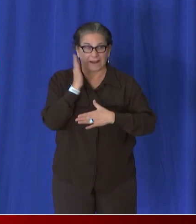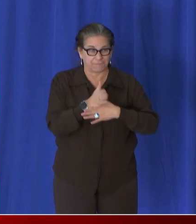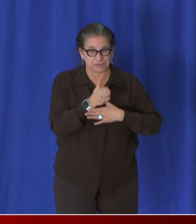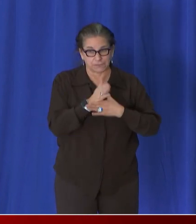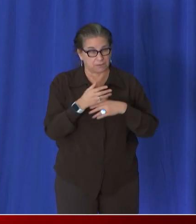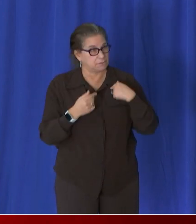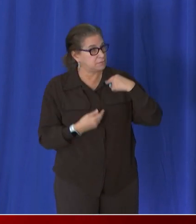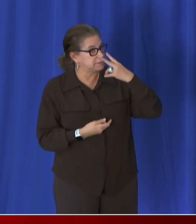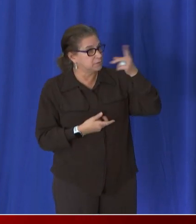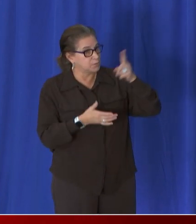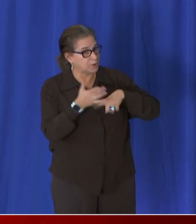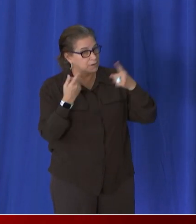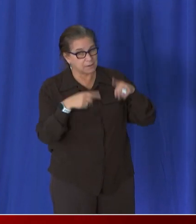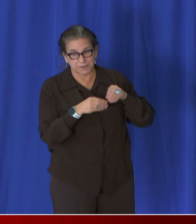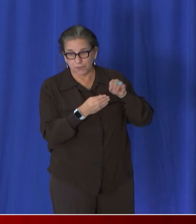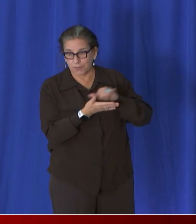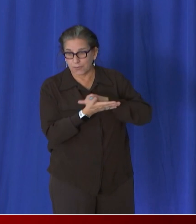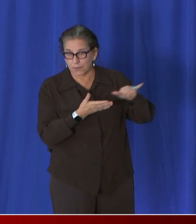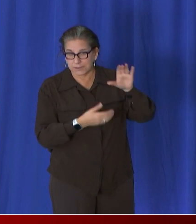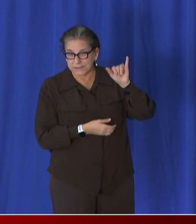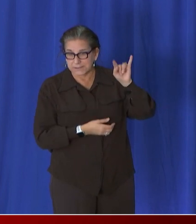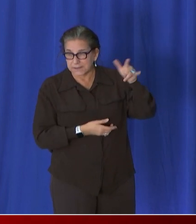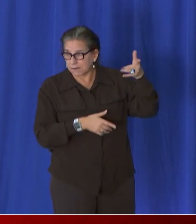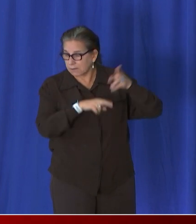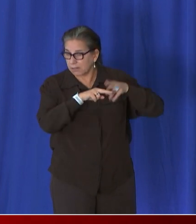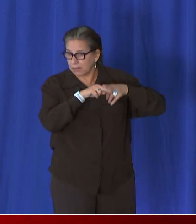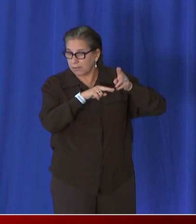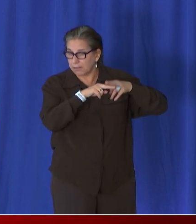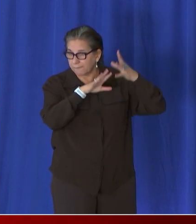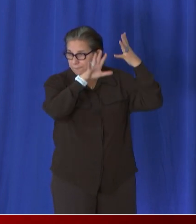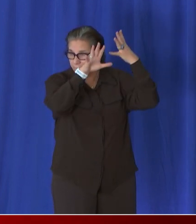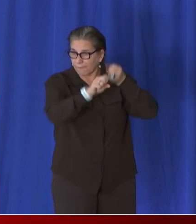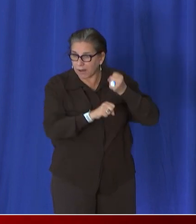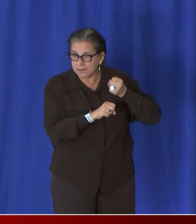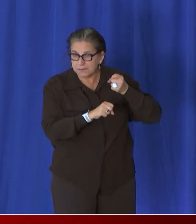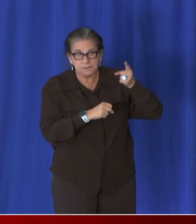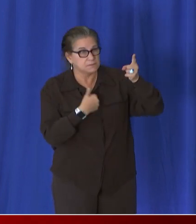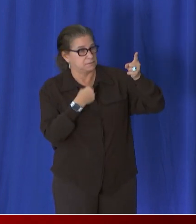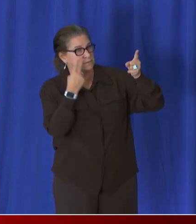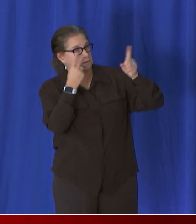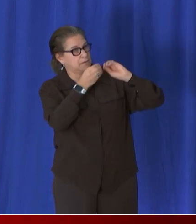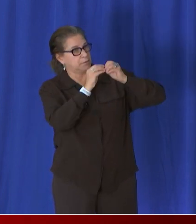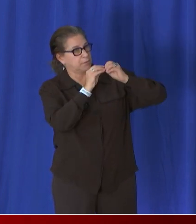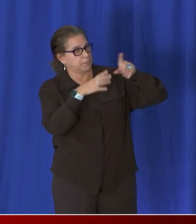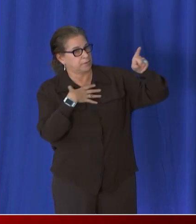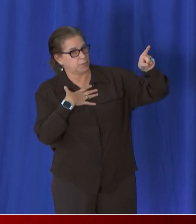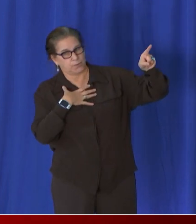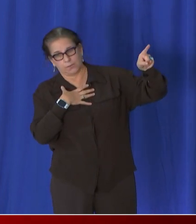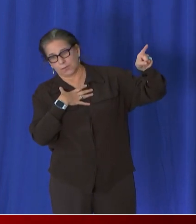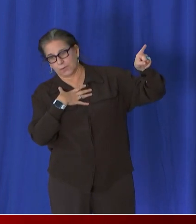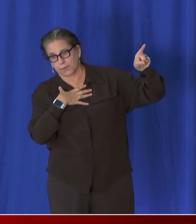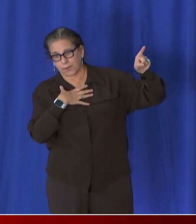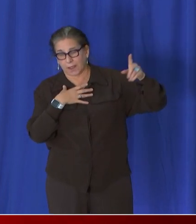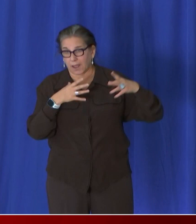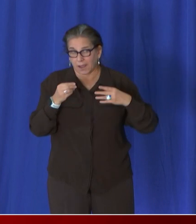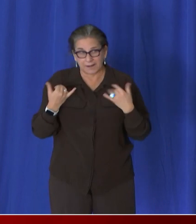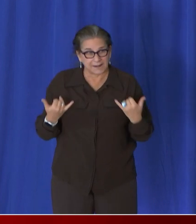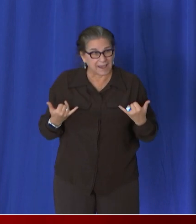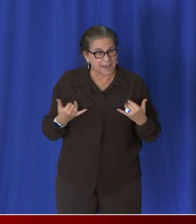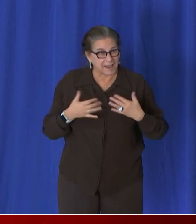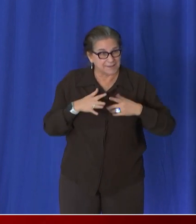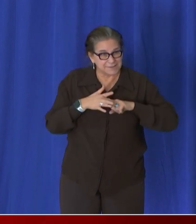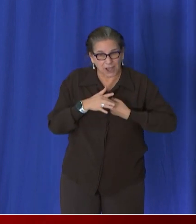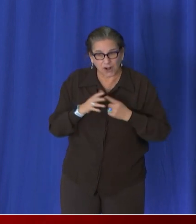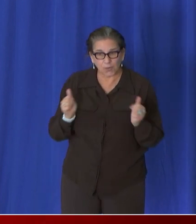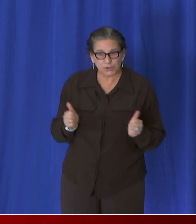Even with all these interventions, we can still see elevated cases. It's the winter, it's more gathering.